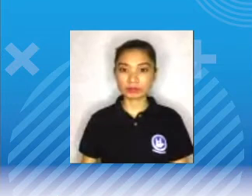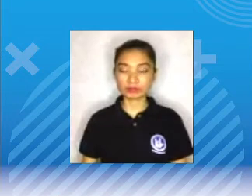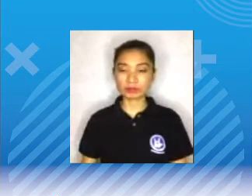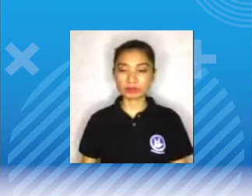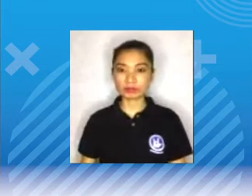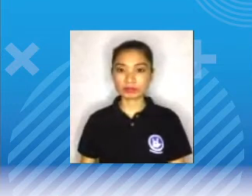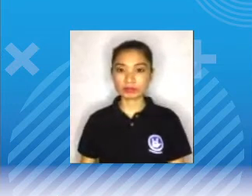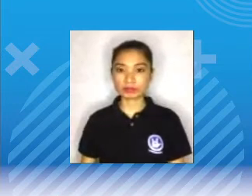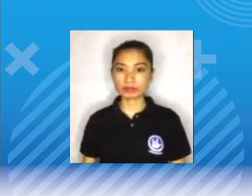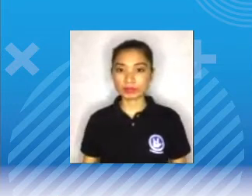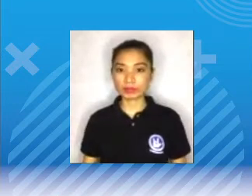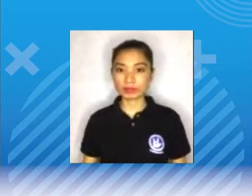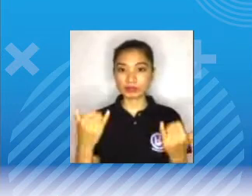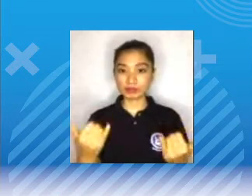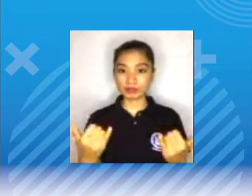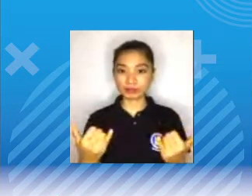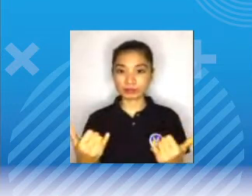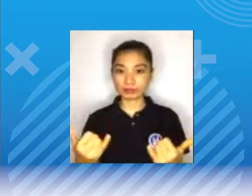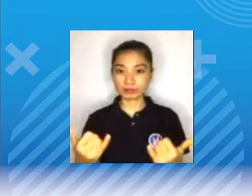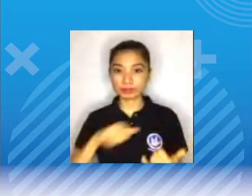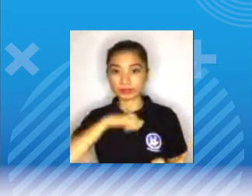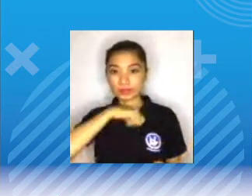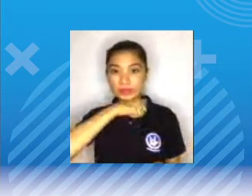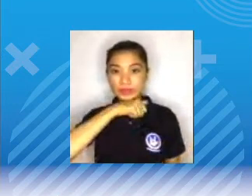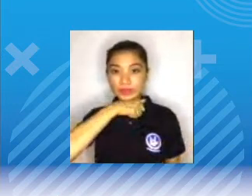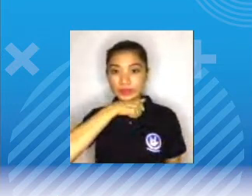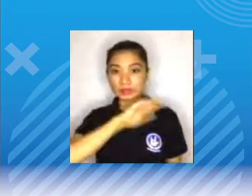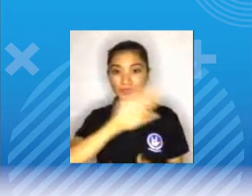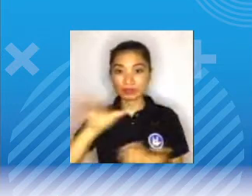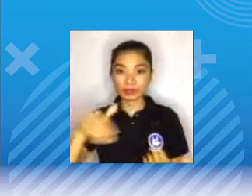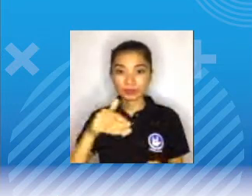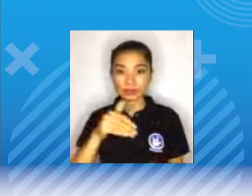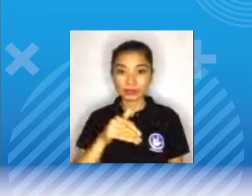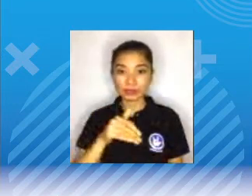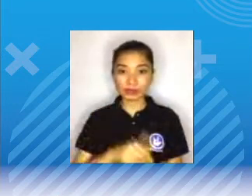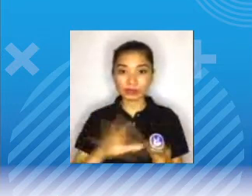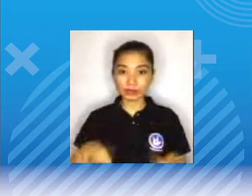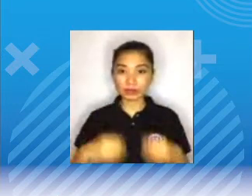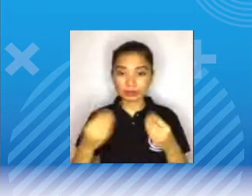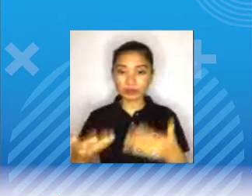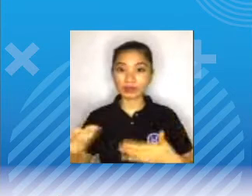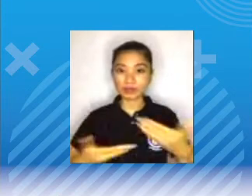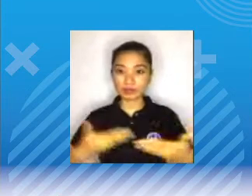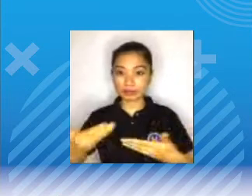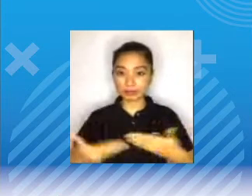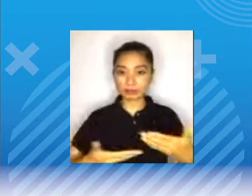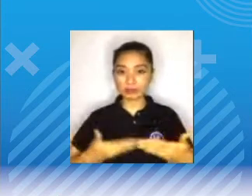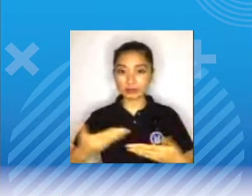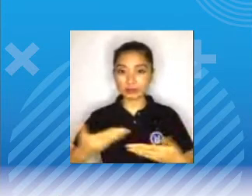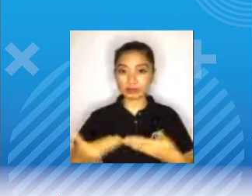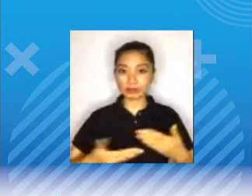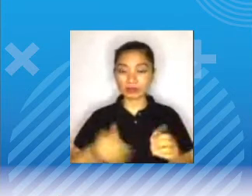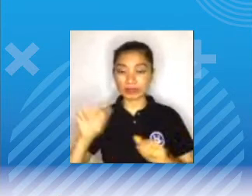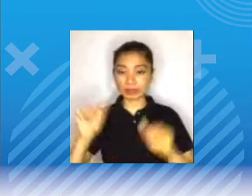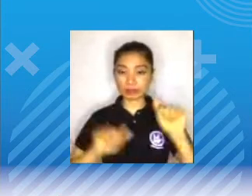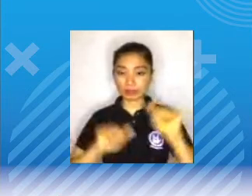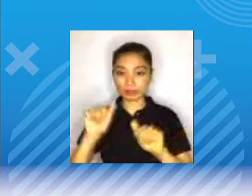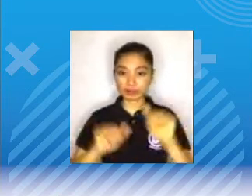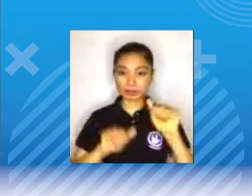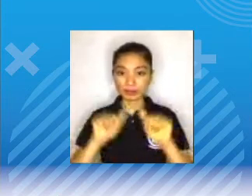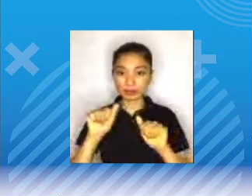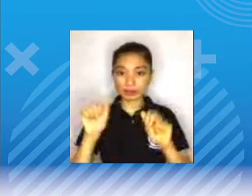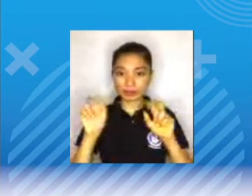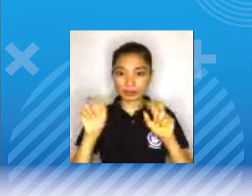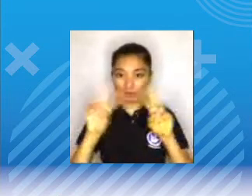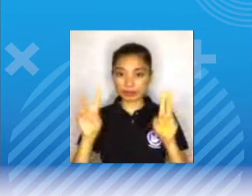Center provides counseling, therapy, assessment, training and workshops, and research services to